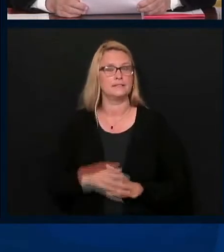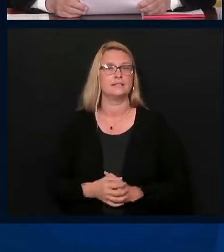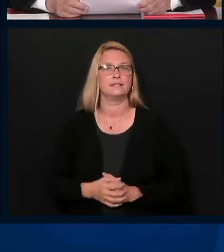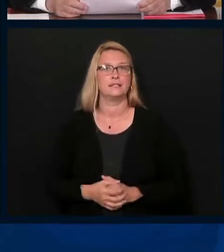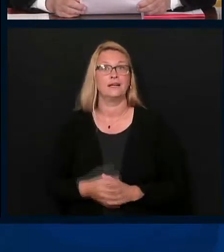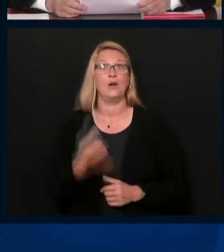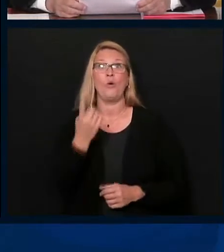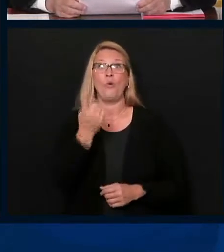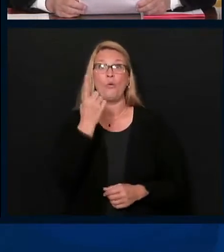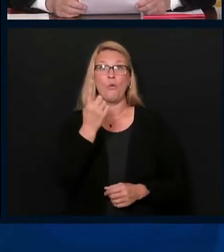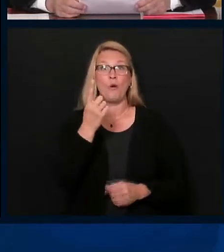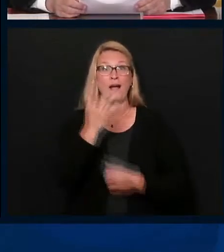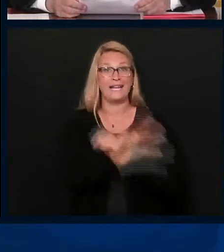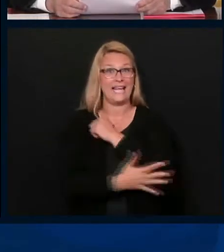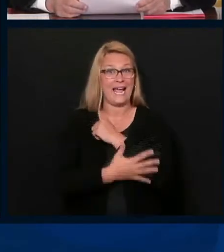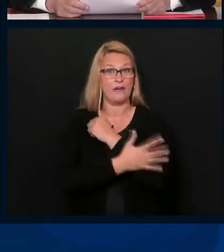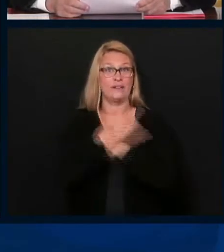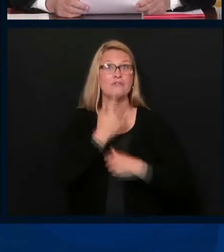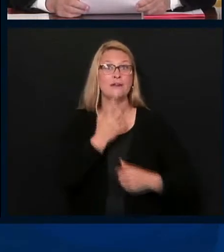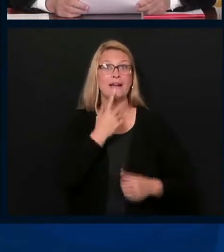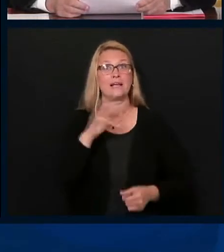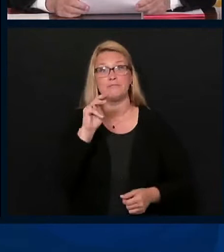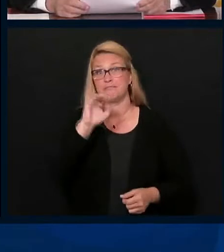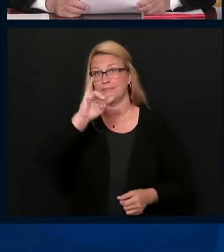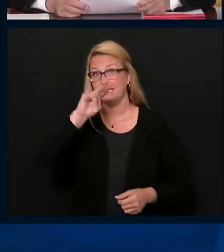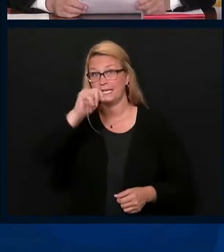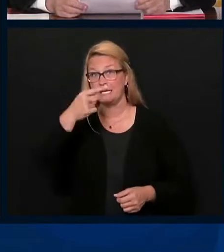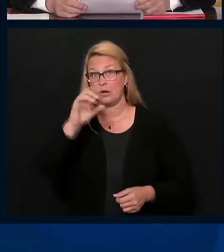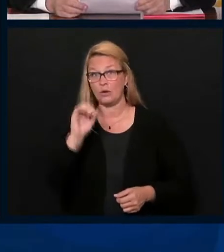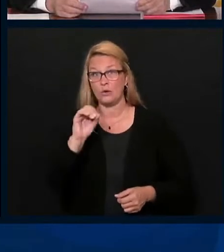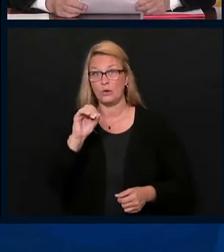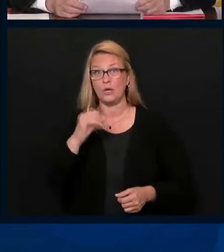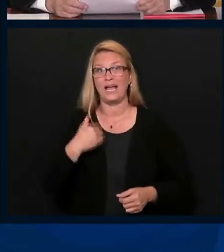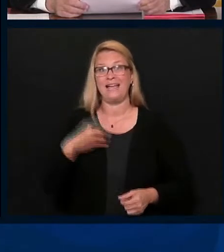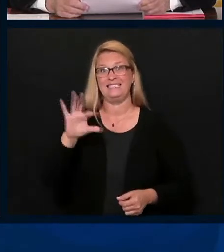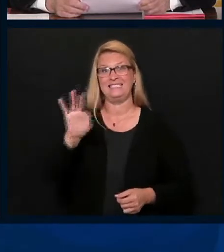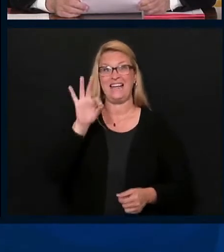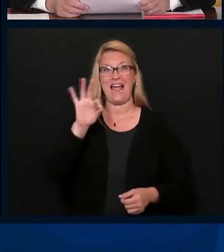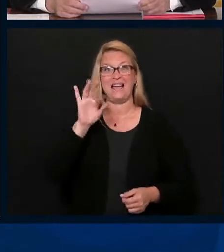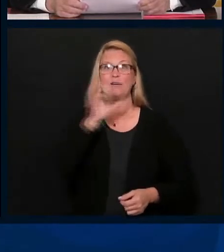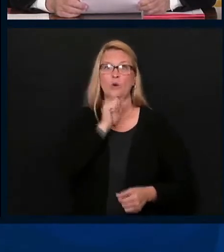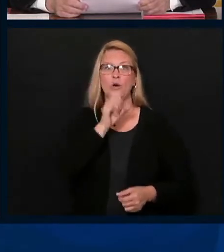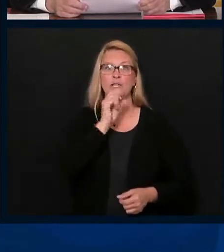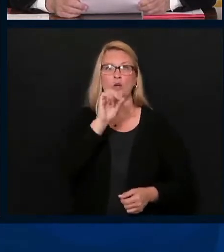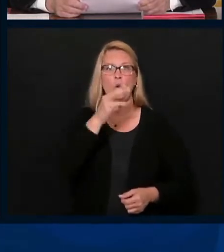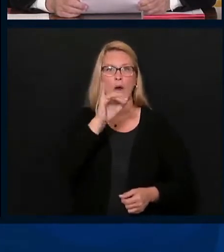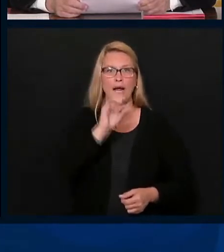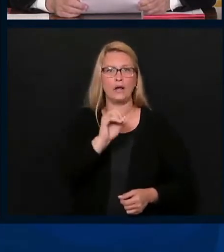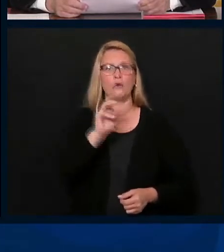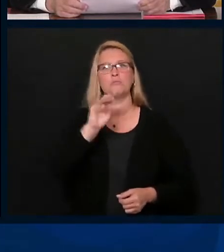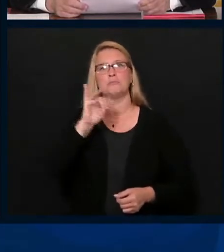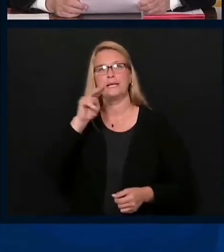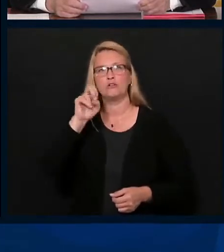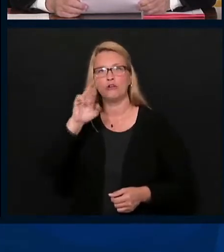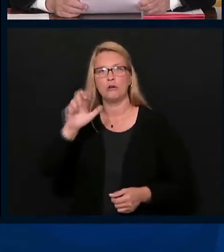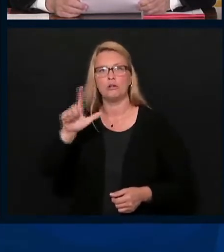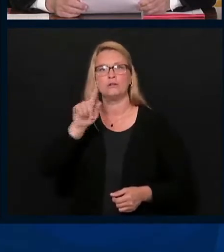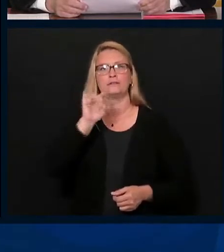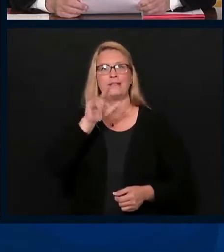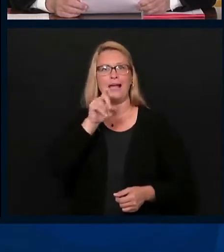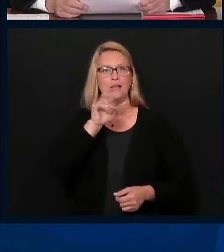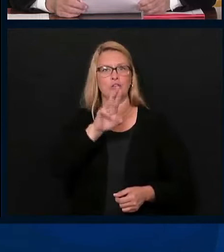one county in the red, is Mingo. We have 9 in the orange. That's Ohio, Mineral, Tyler,